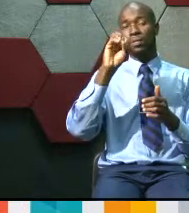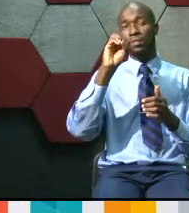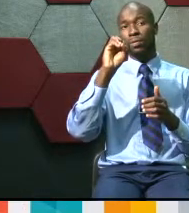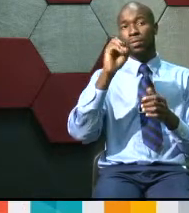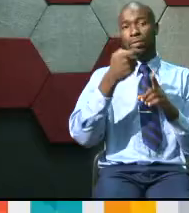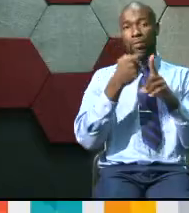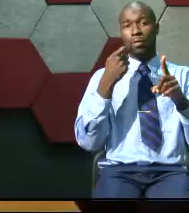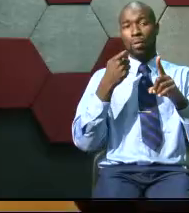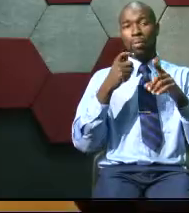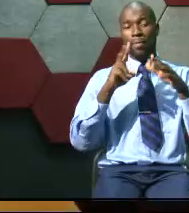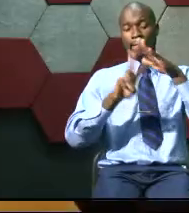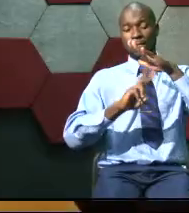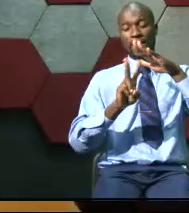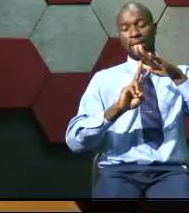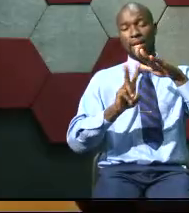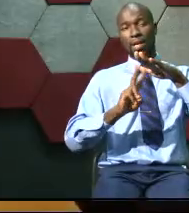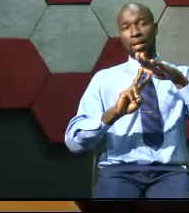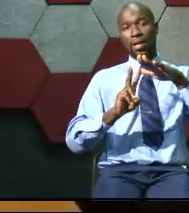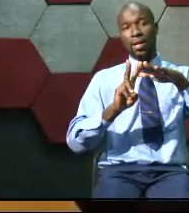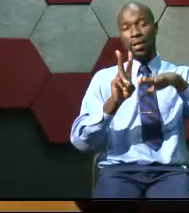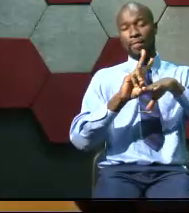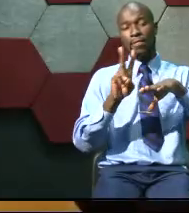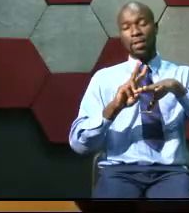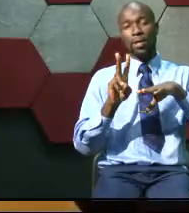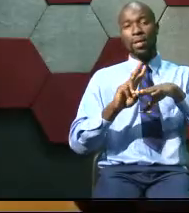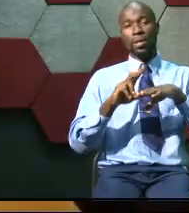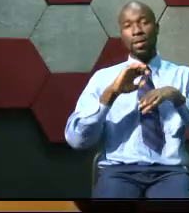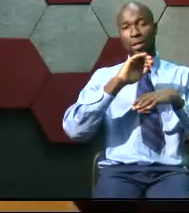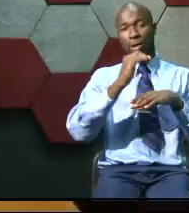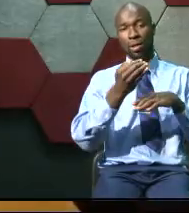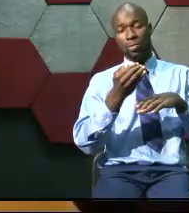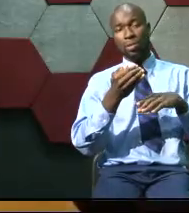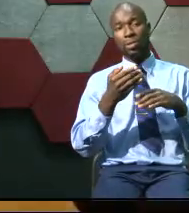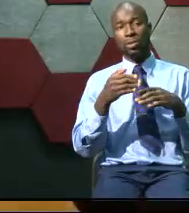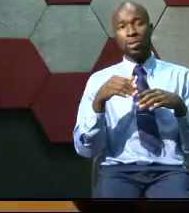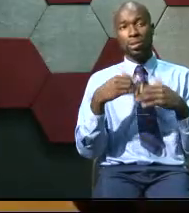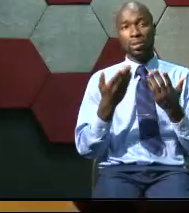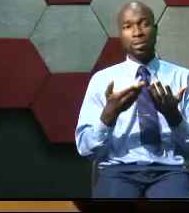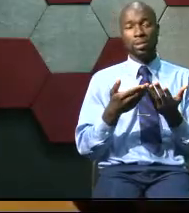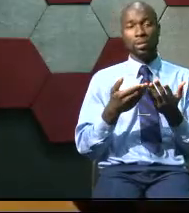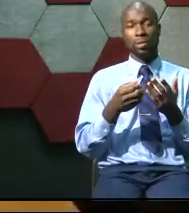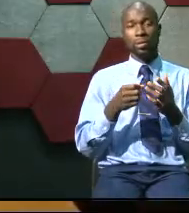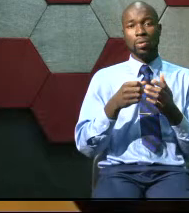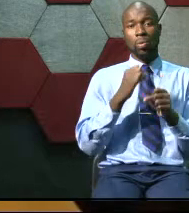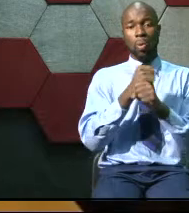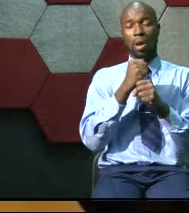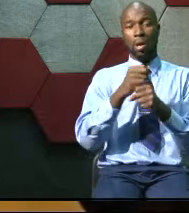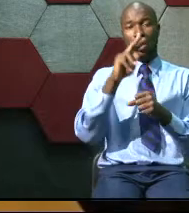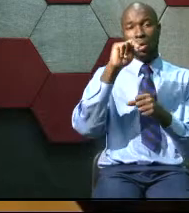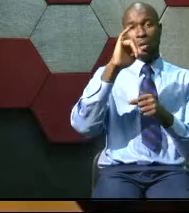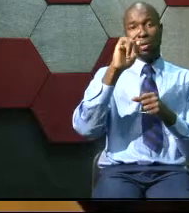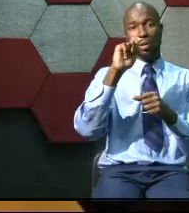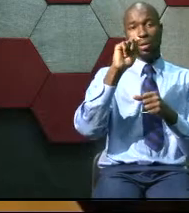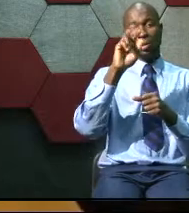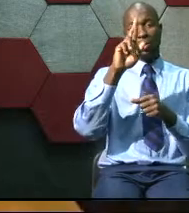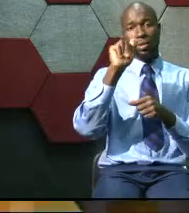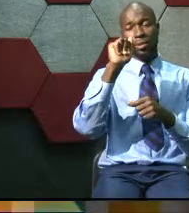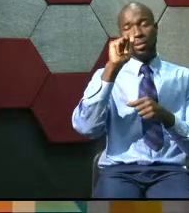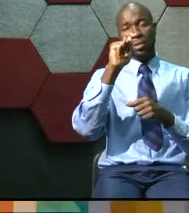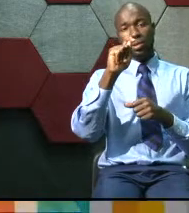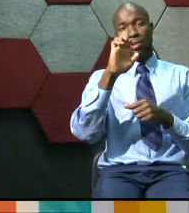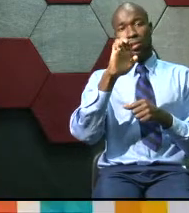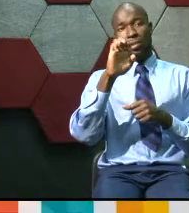County with their project titled Nitrate Ion Leaching Control System. Well done, Kemboi